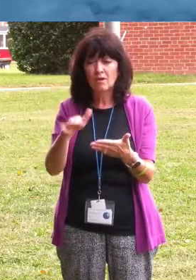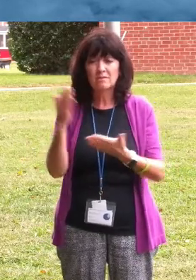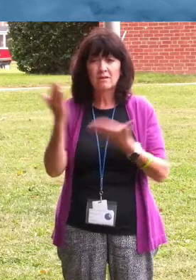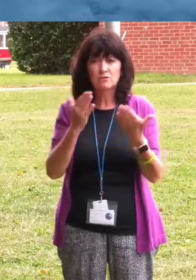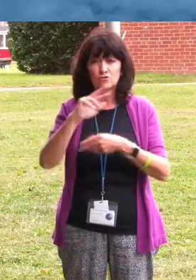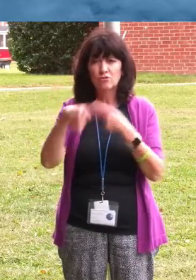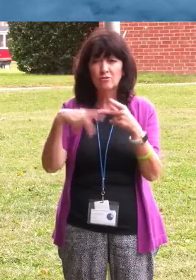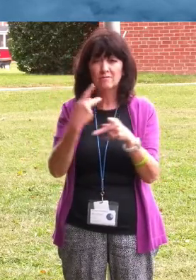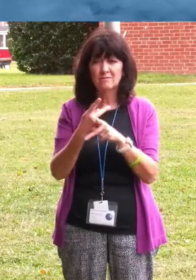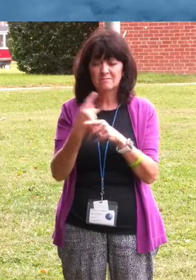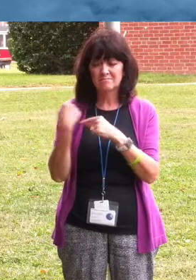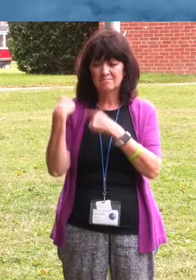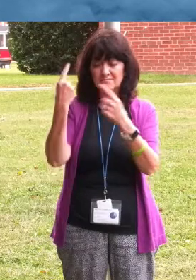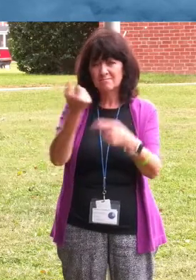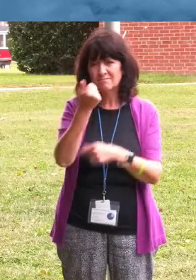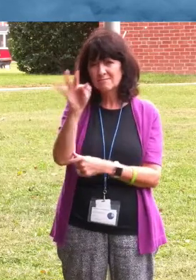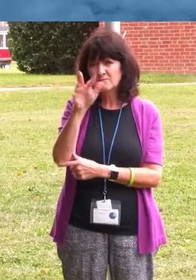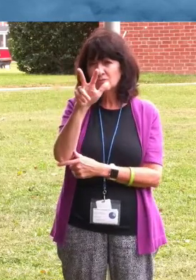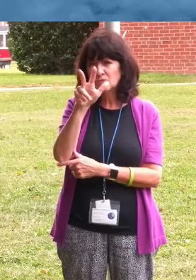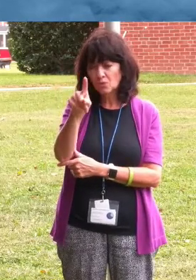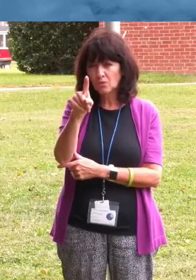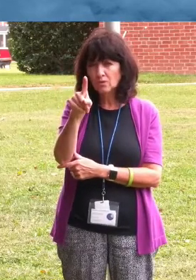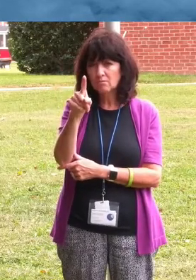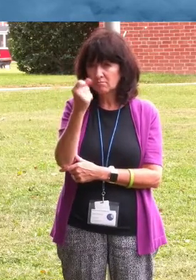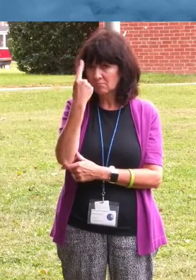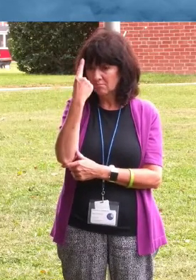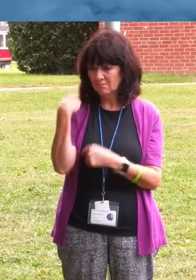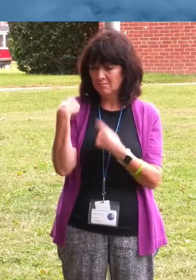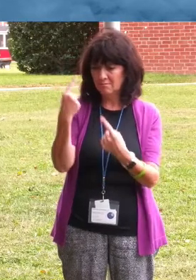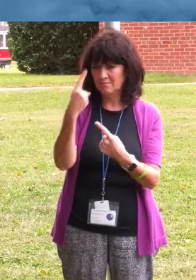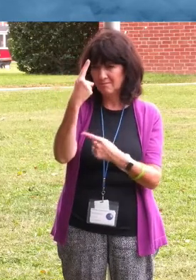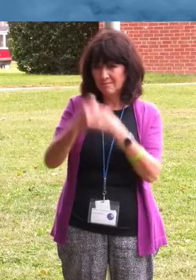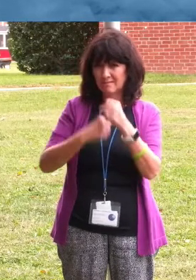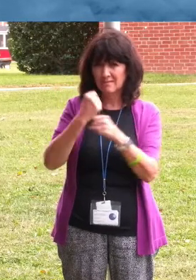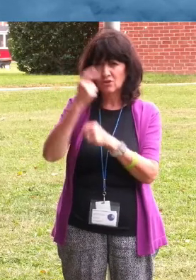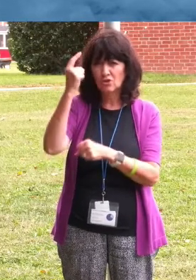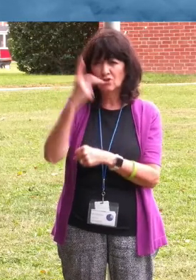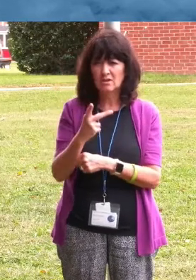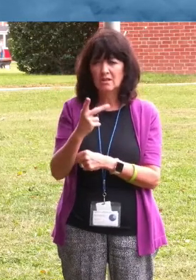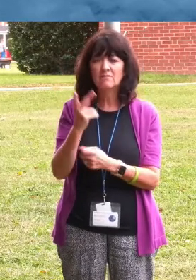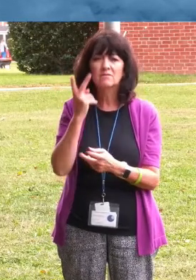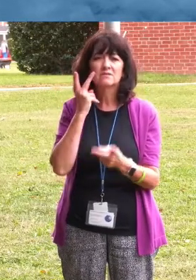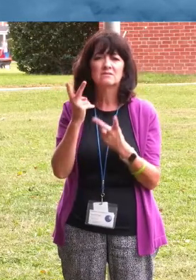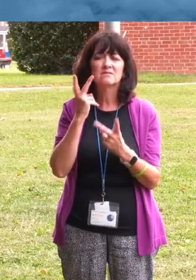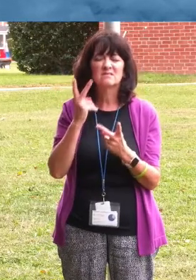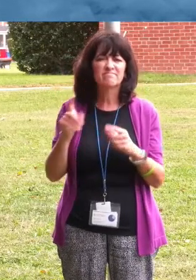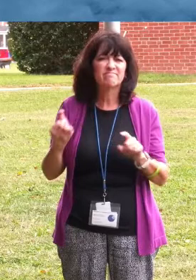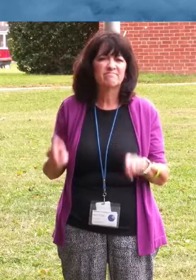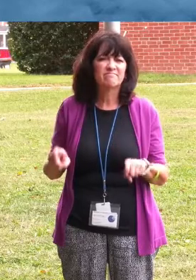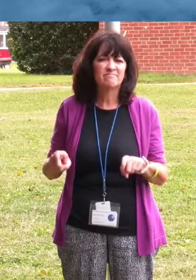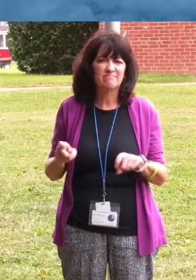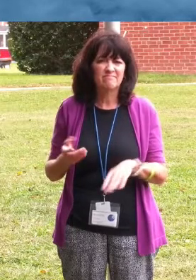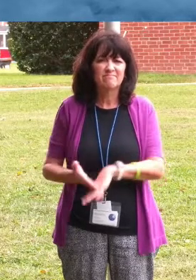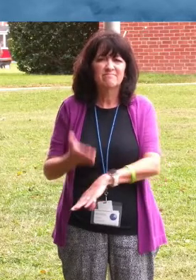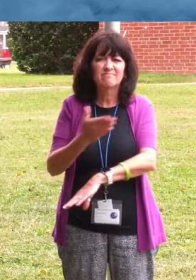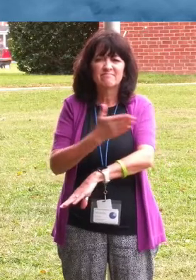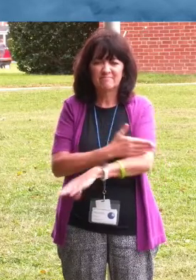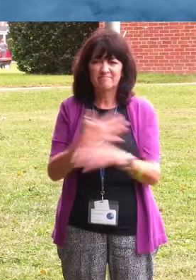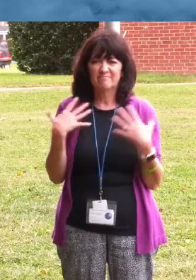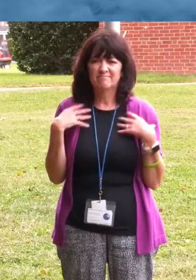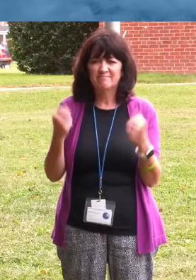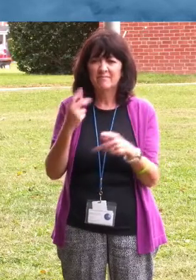1931. Over the past year and a half, we've seen how important it is to invest in our healthcare